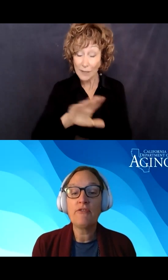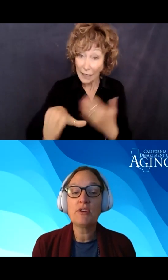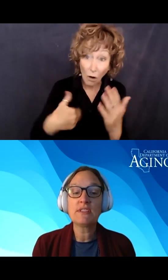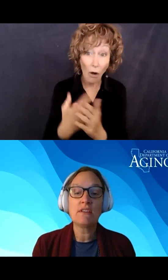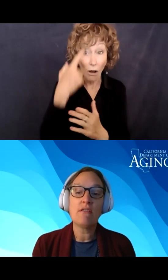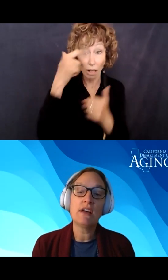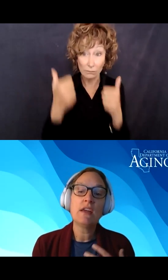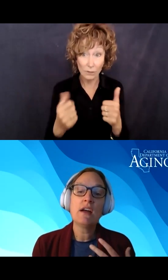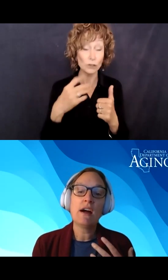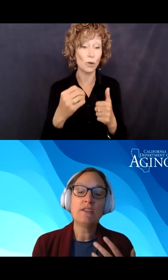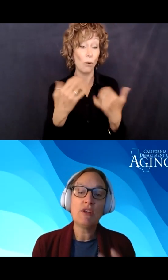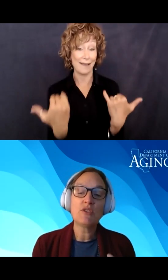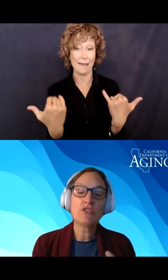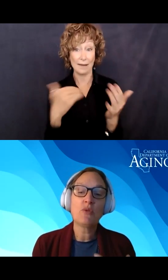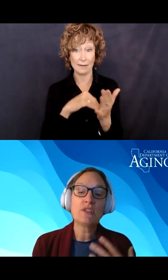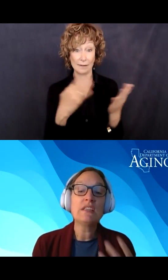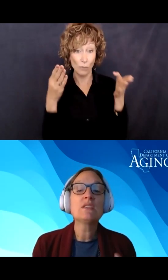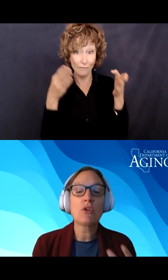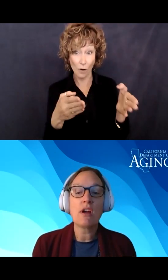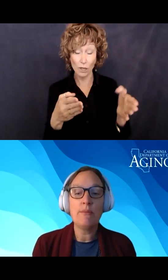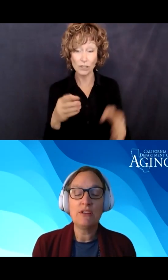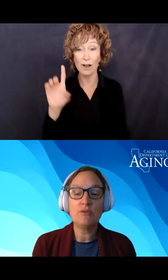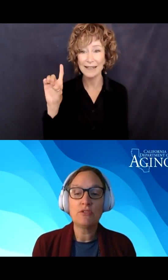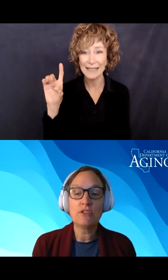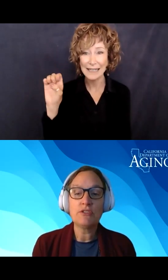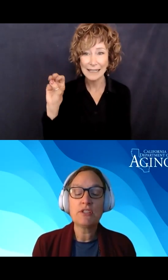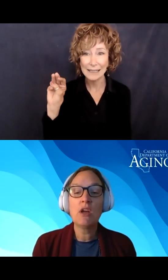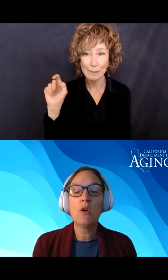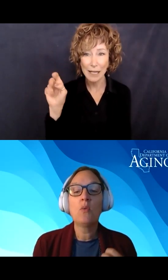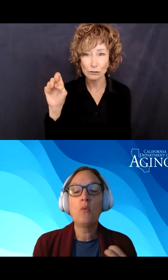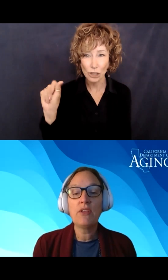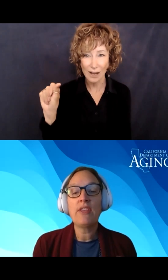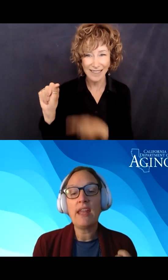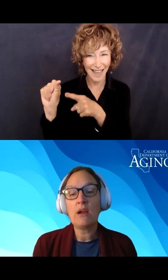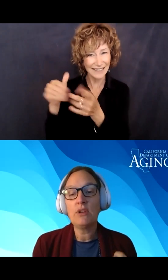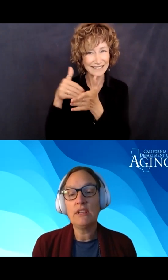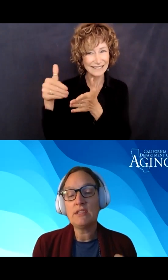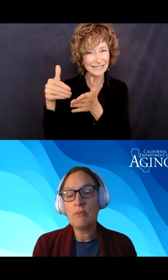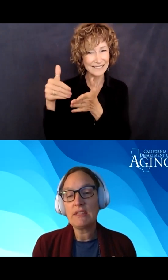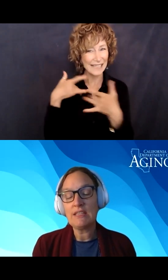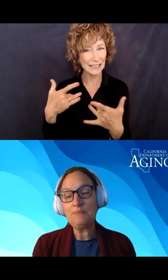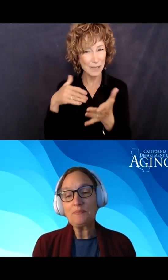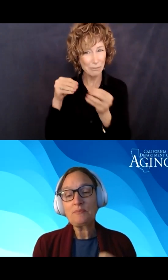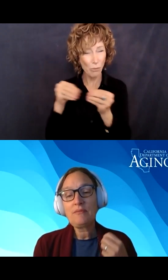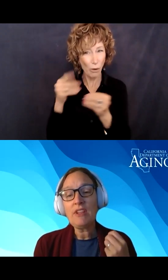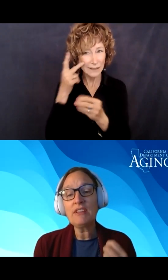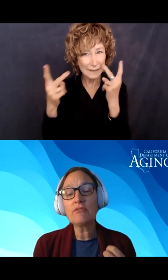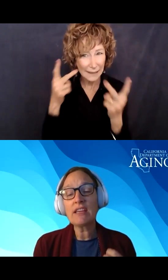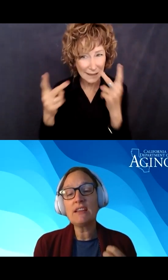where we are focusing on dementia, which of course is more common in older adults, with that equity lens baked